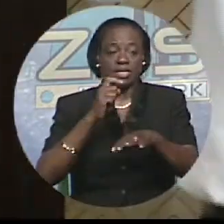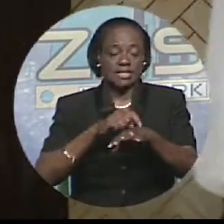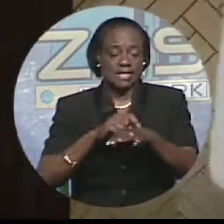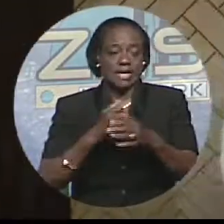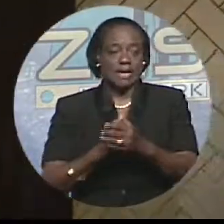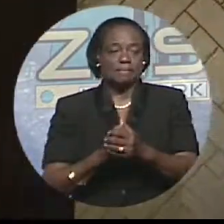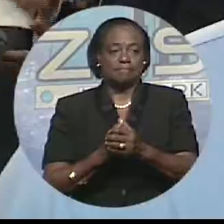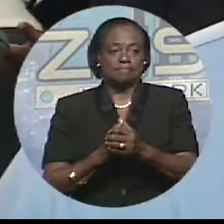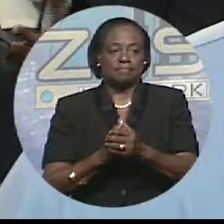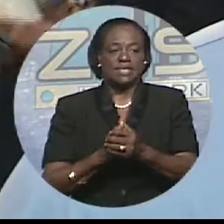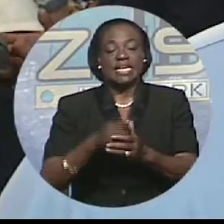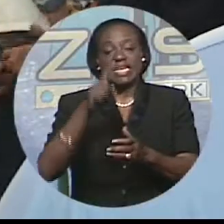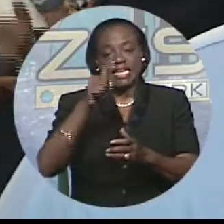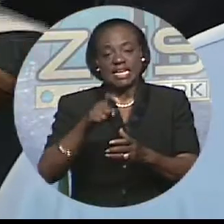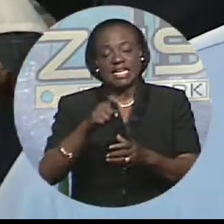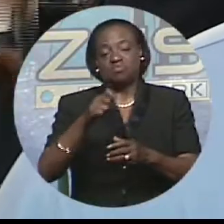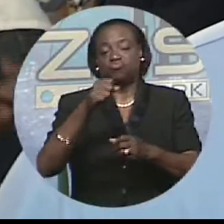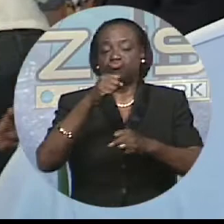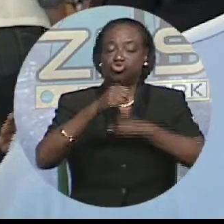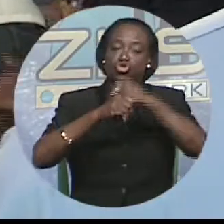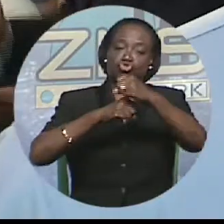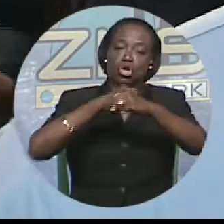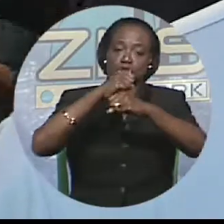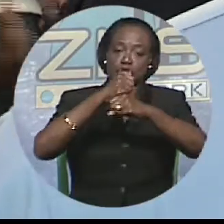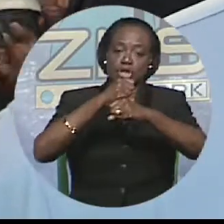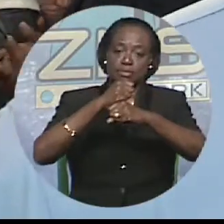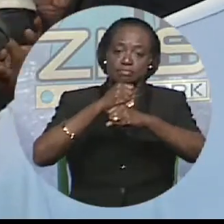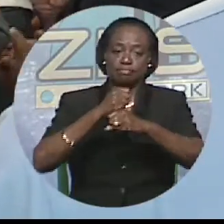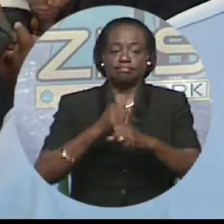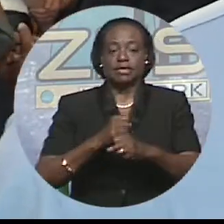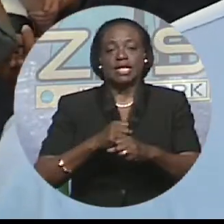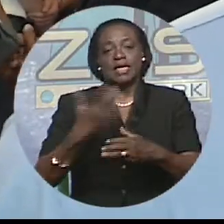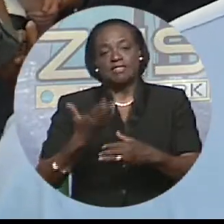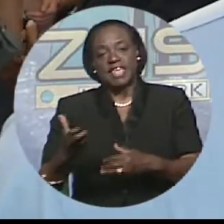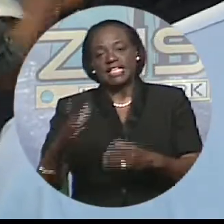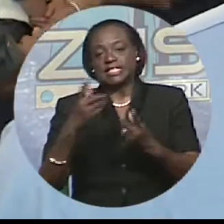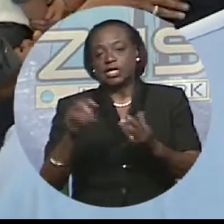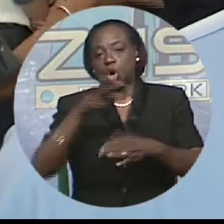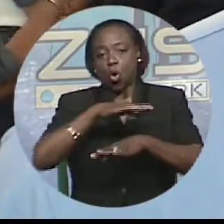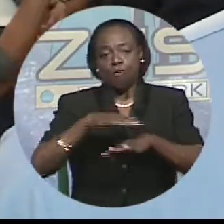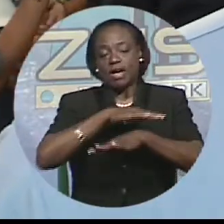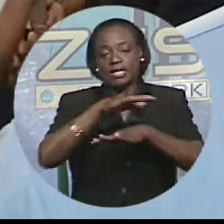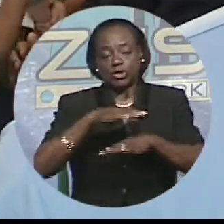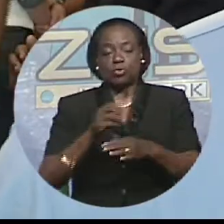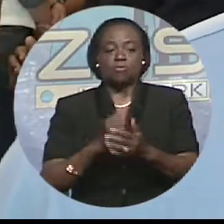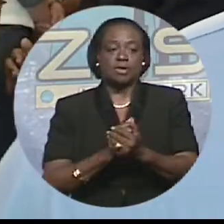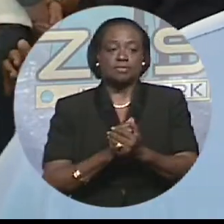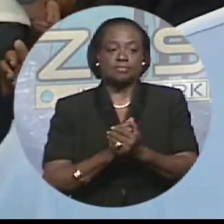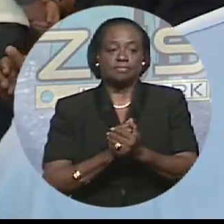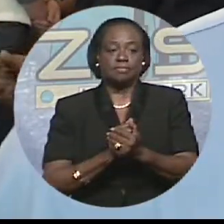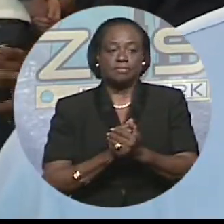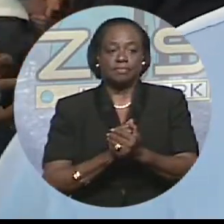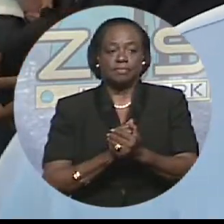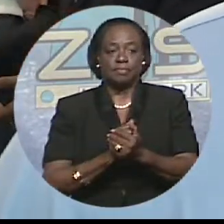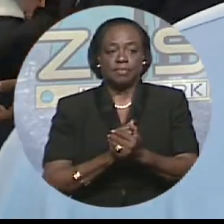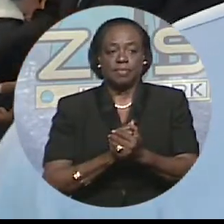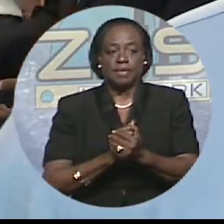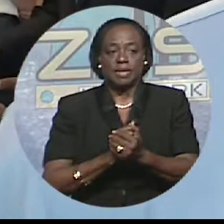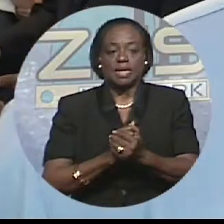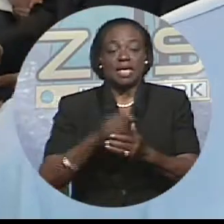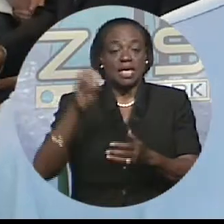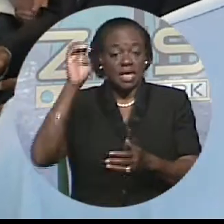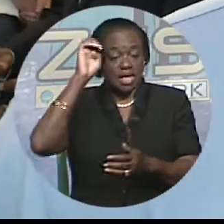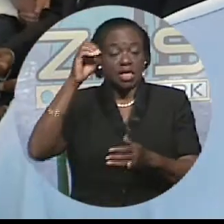They need structure, repetition, and he needs to see live pitching. Hitting is where he needs the most work, and I think going to Arizona, he's going to have